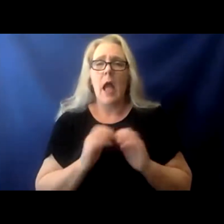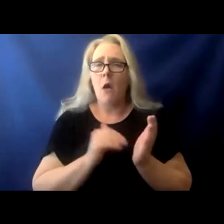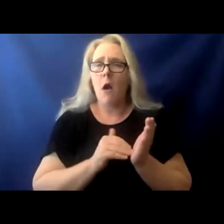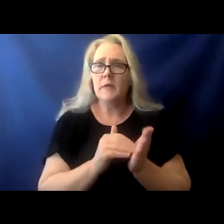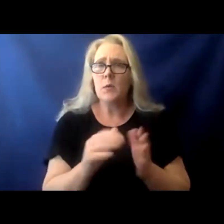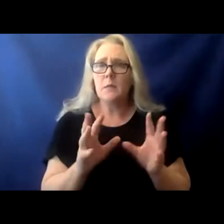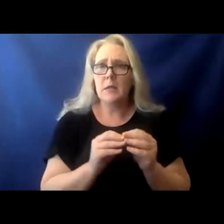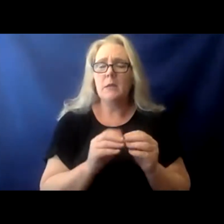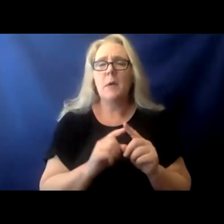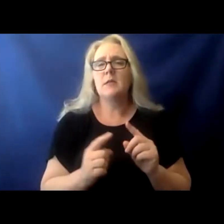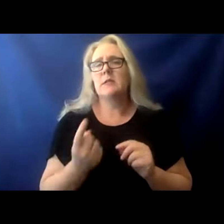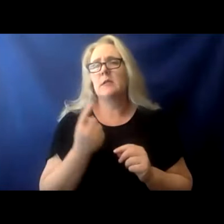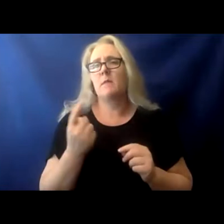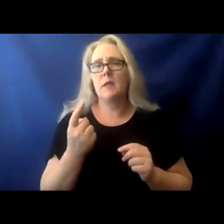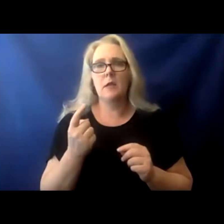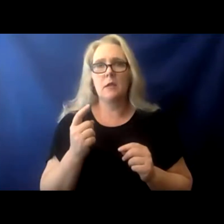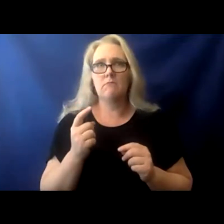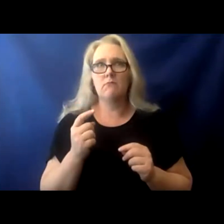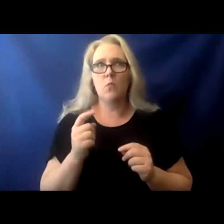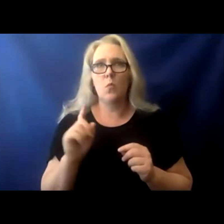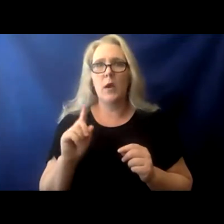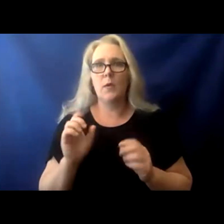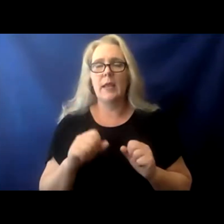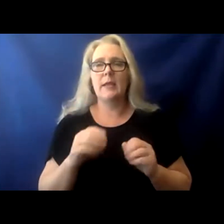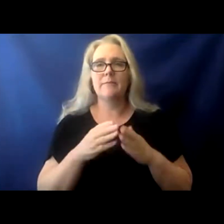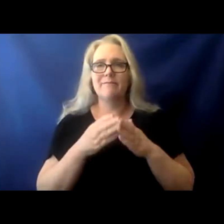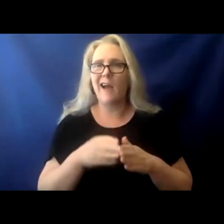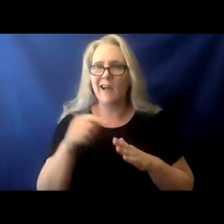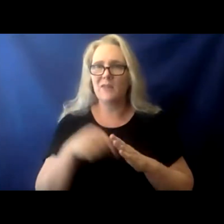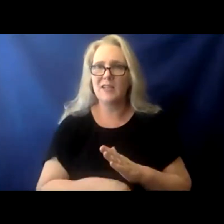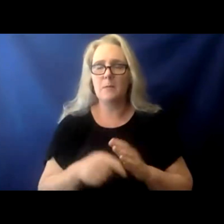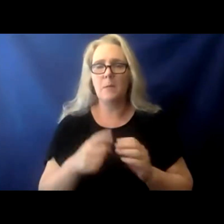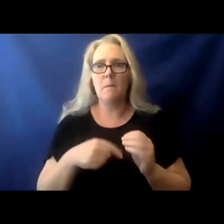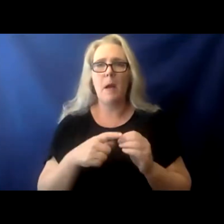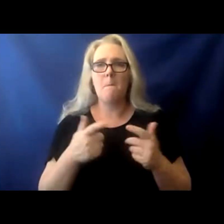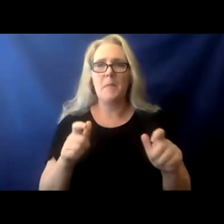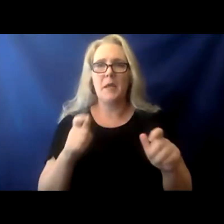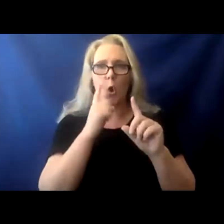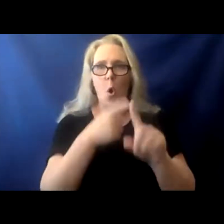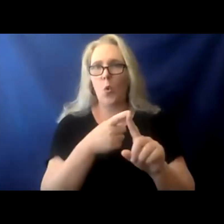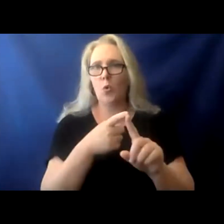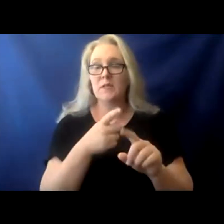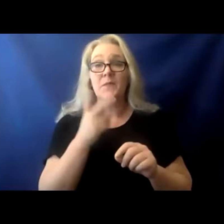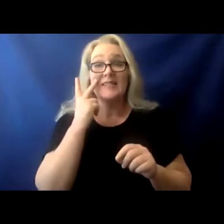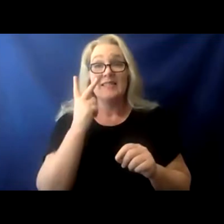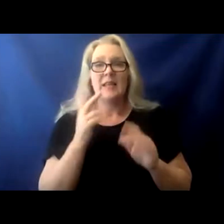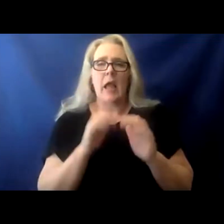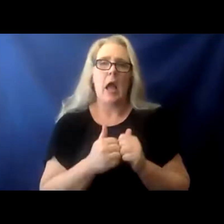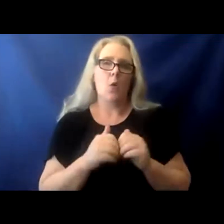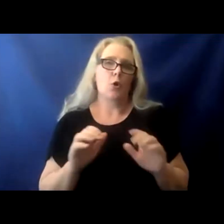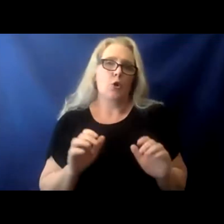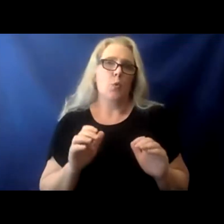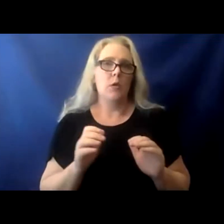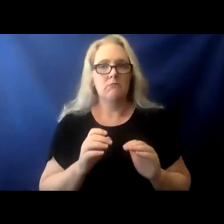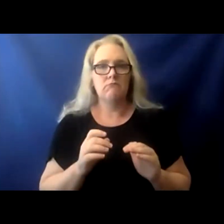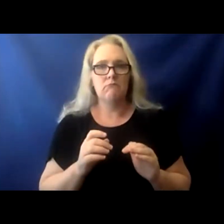of some time to do a deep dive on our big goals and see how we're doing from a couple perspectives, I